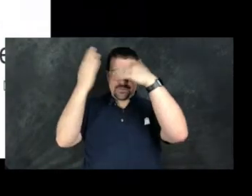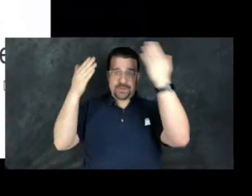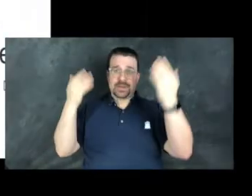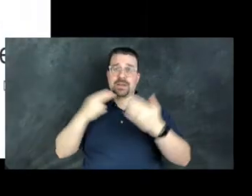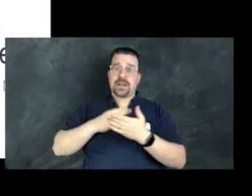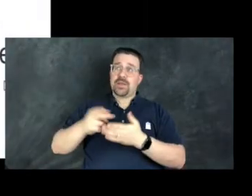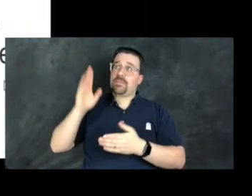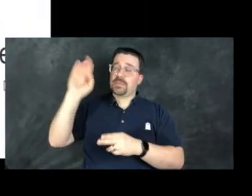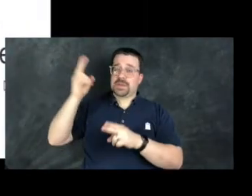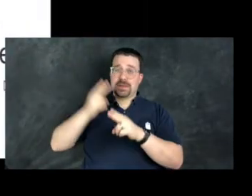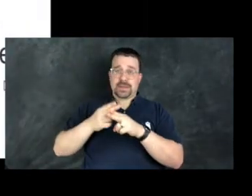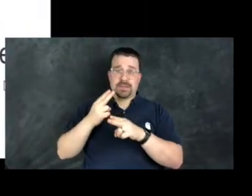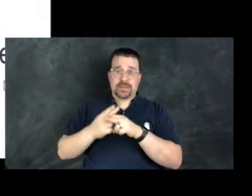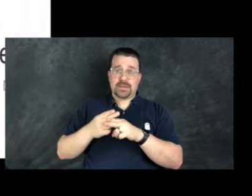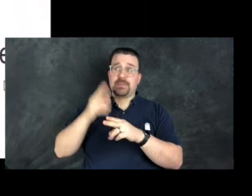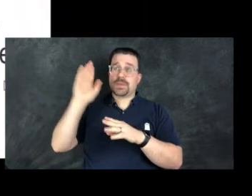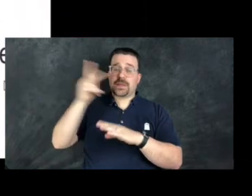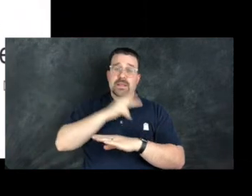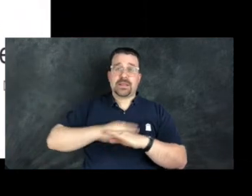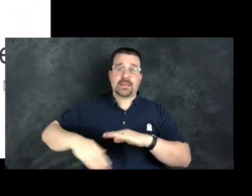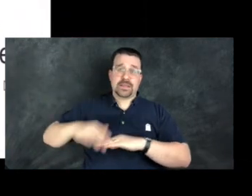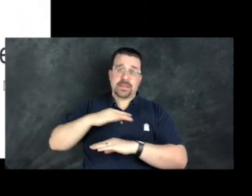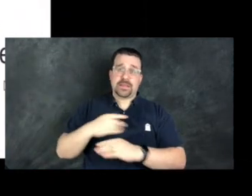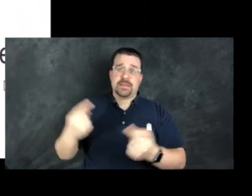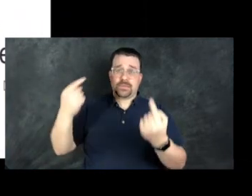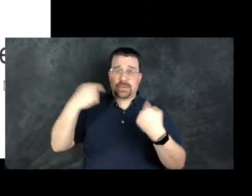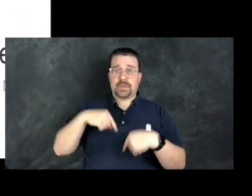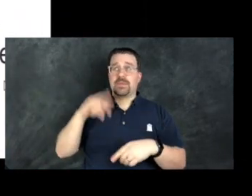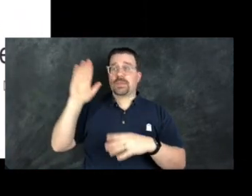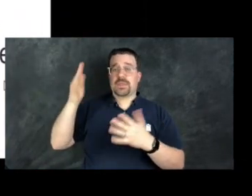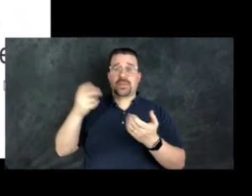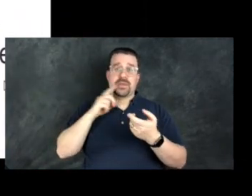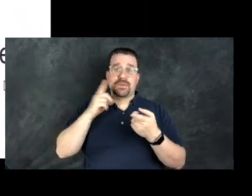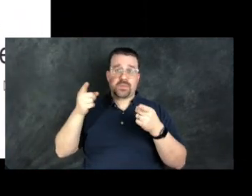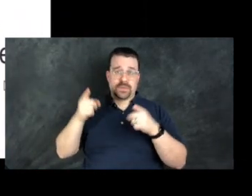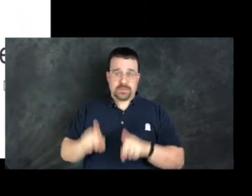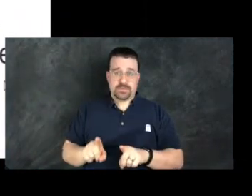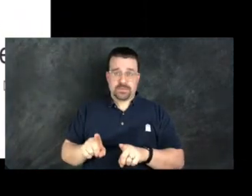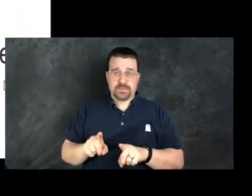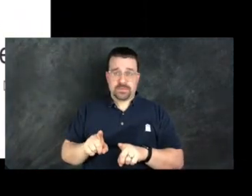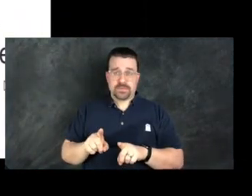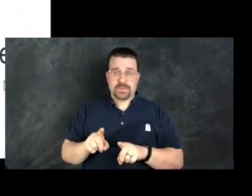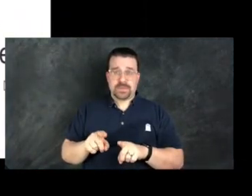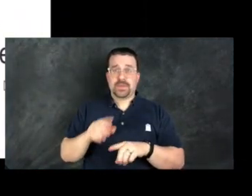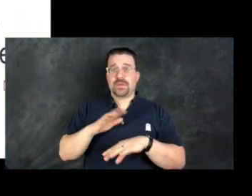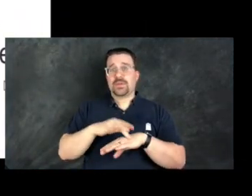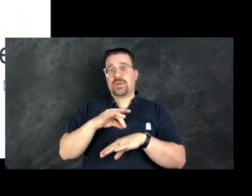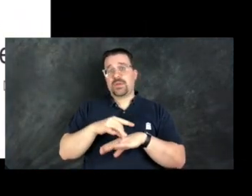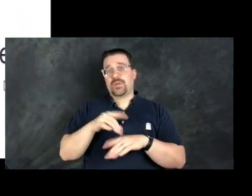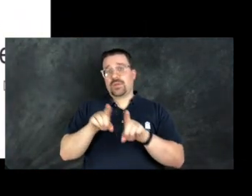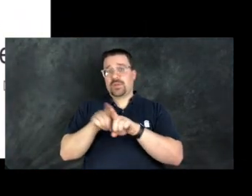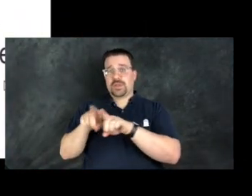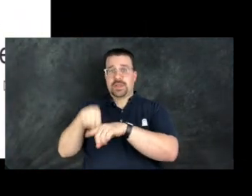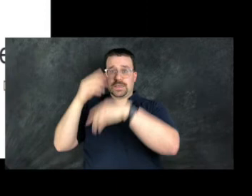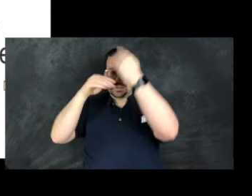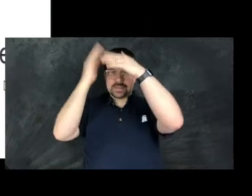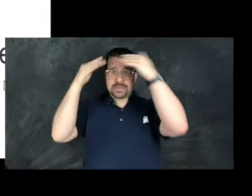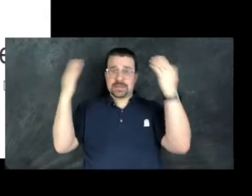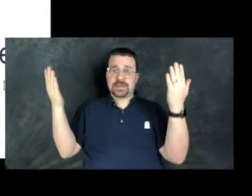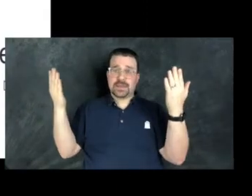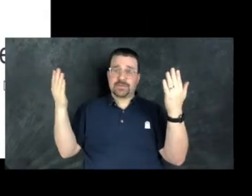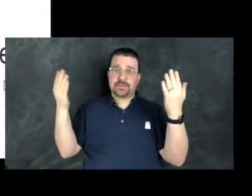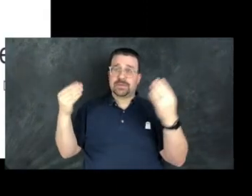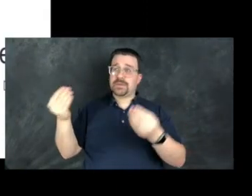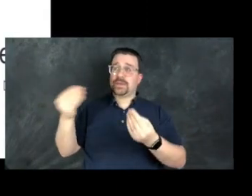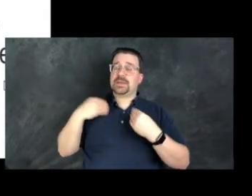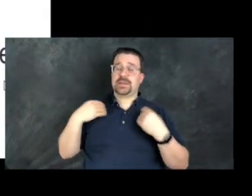heaven, hallowed be thy name. Thy kingdom come, thy will be done, on earth as it is